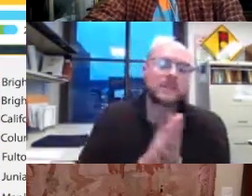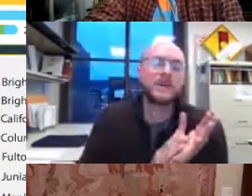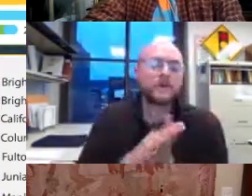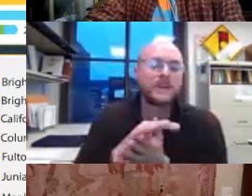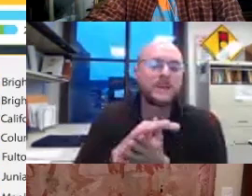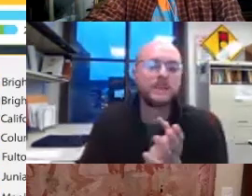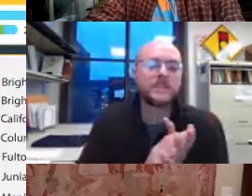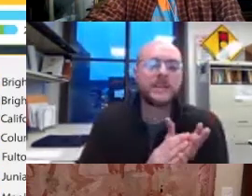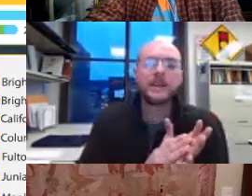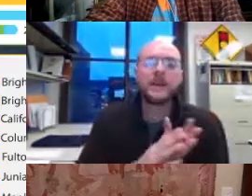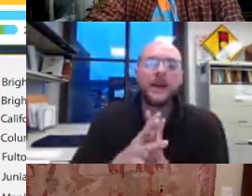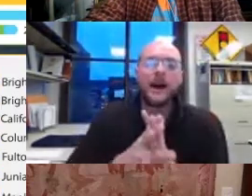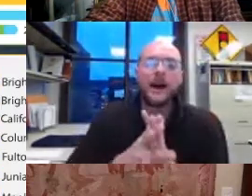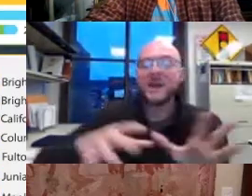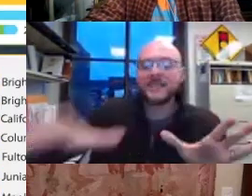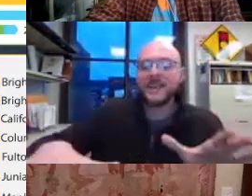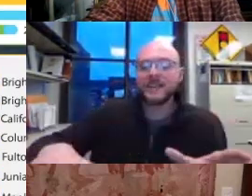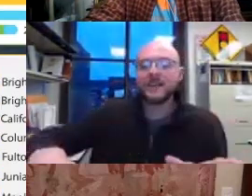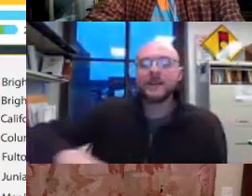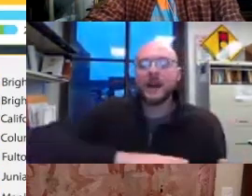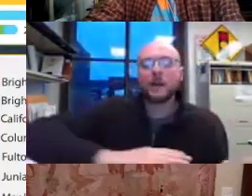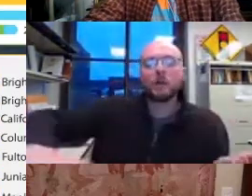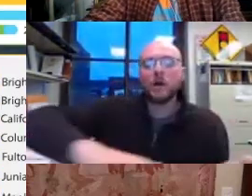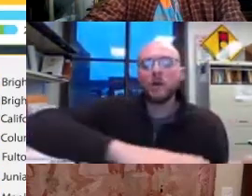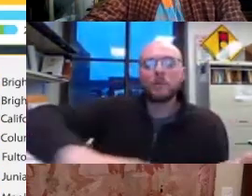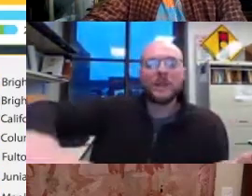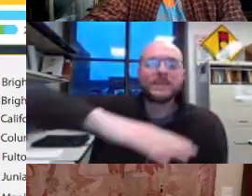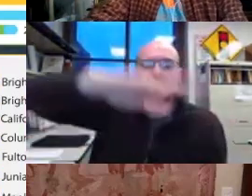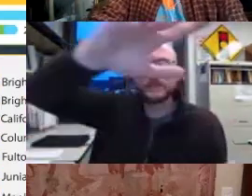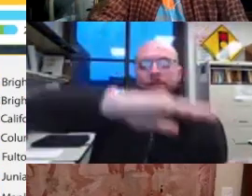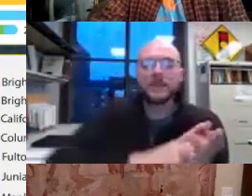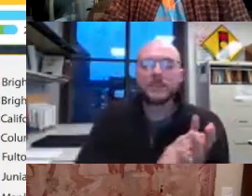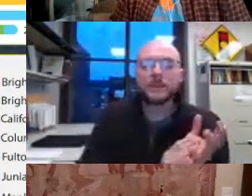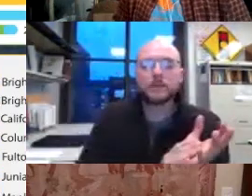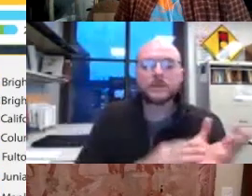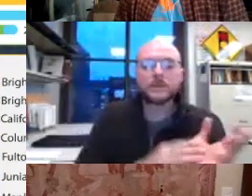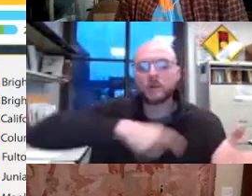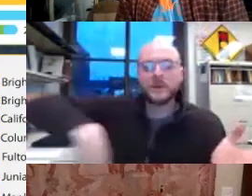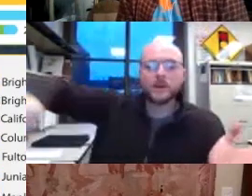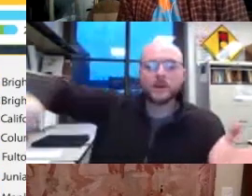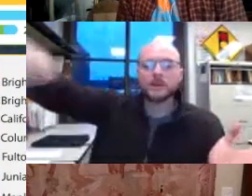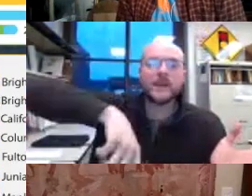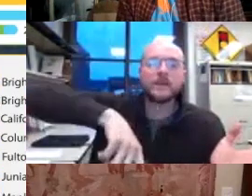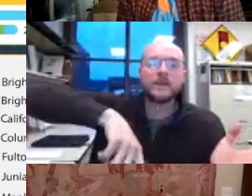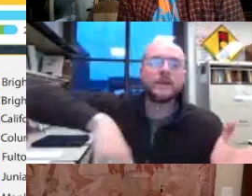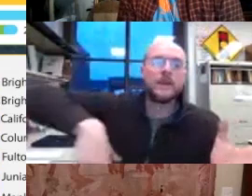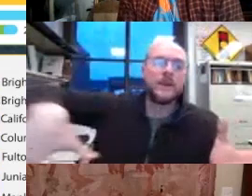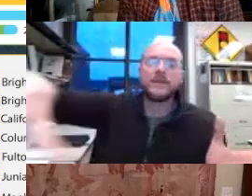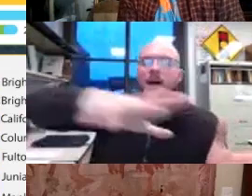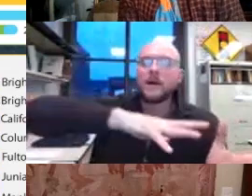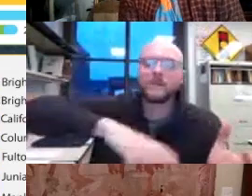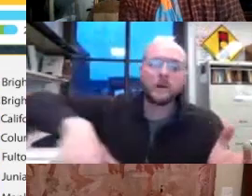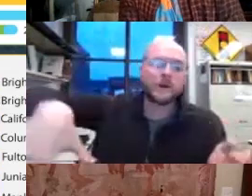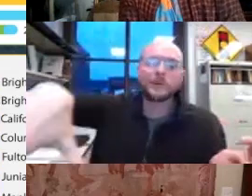the Western Pennsylvania Conservancy maintain low plantings in the circles. So it'll be a concrete ring